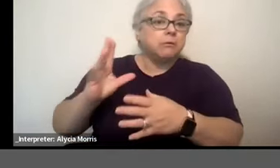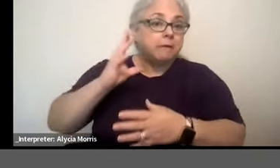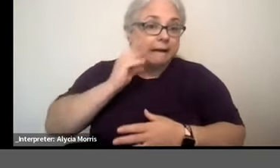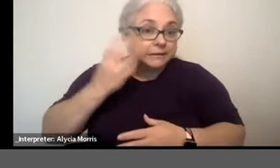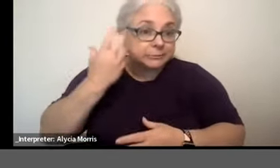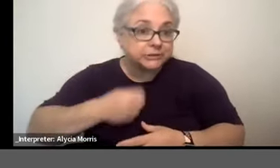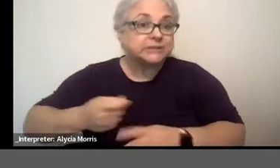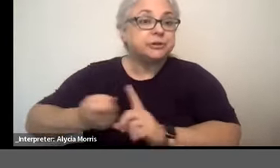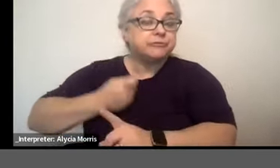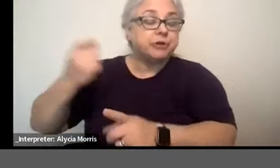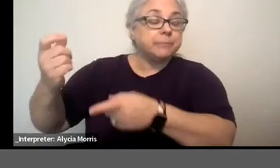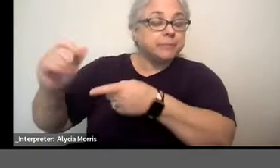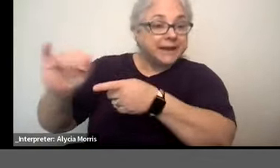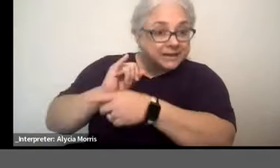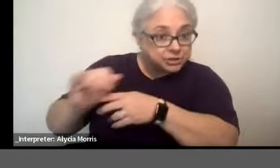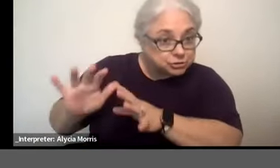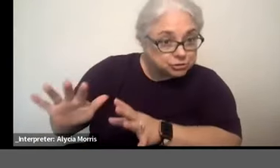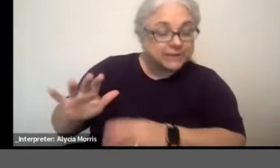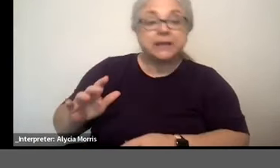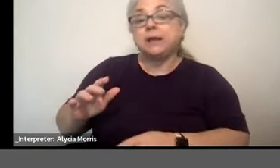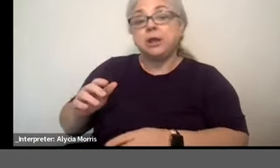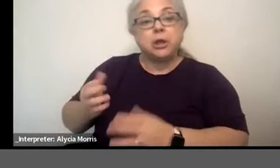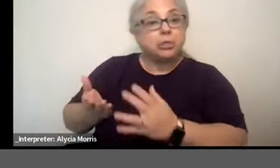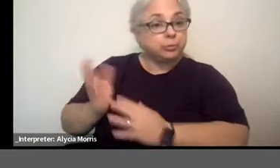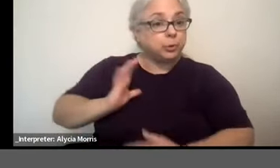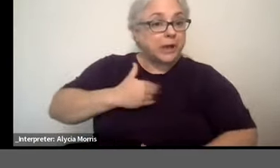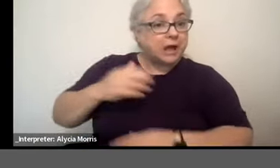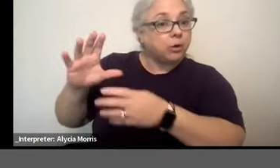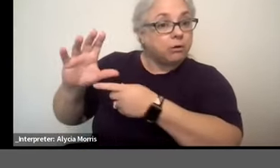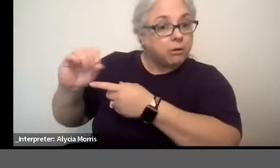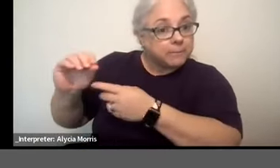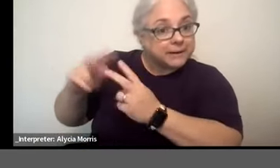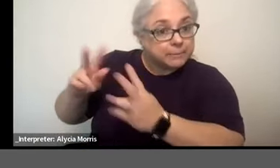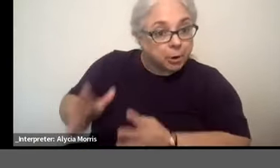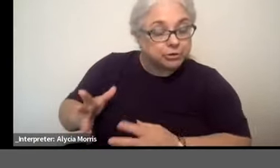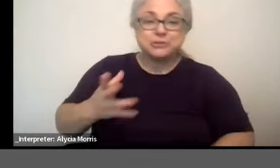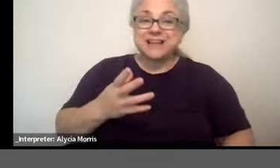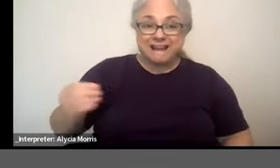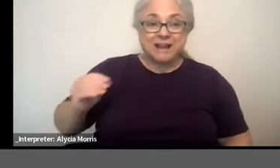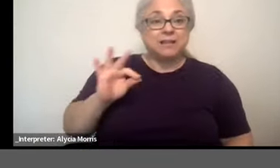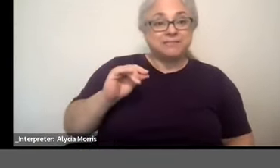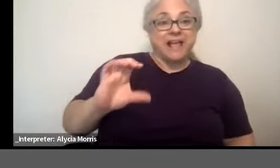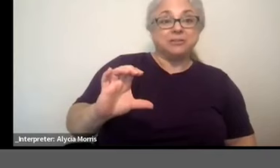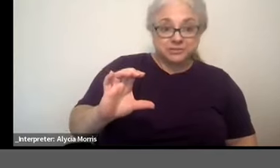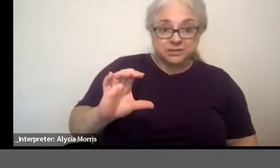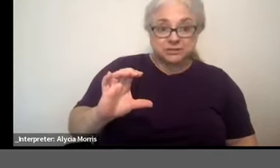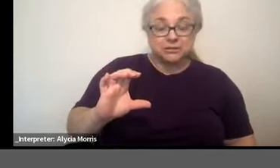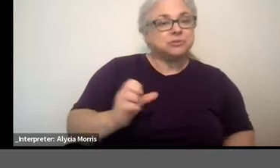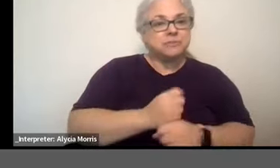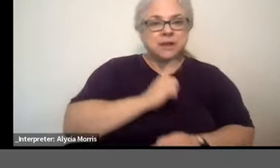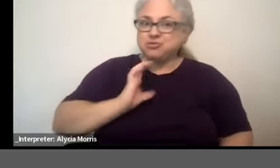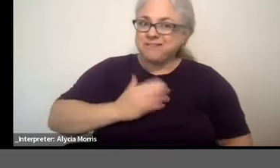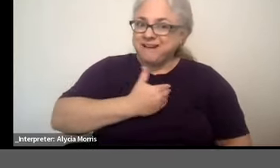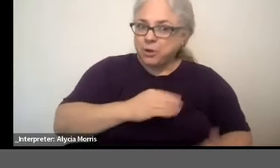subject matter experts of our employer partners and the teaching expertise of faculty to collaborate to ensure that our students